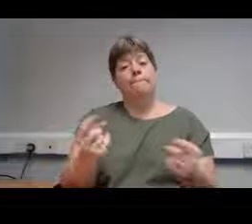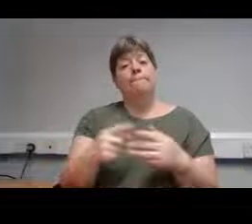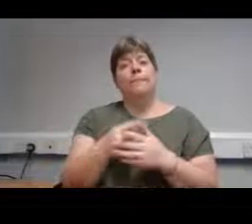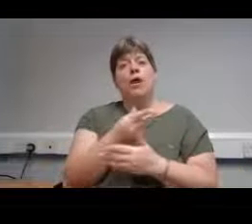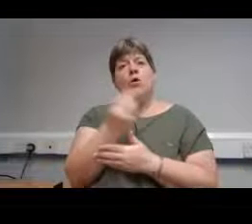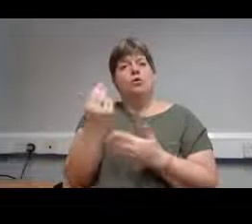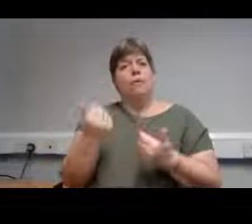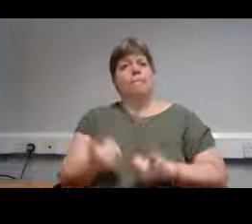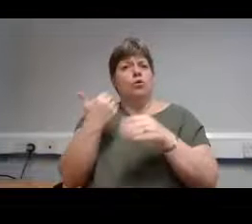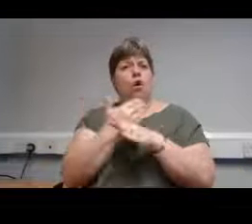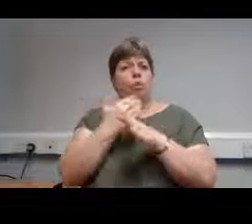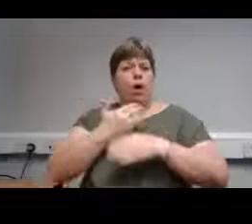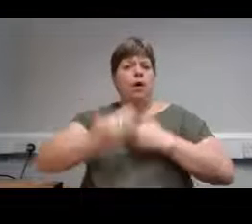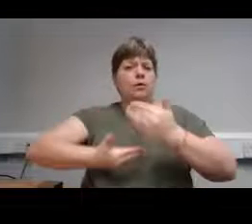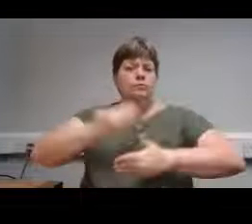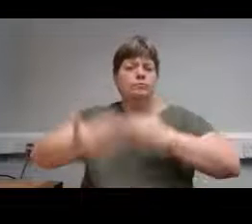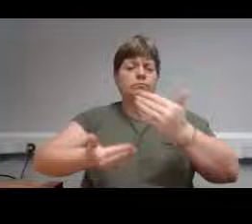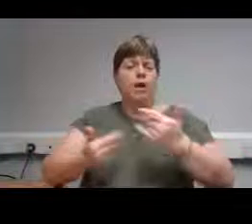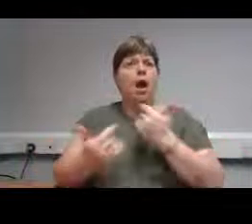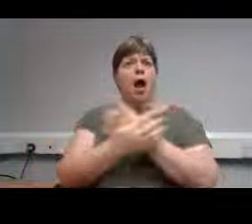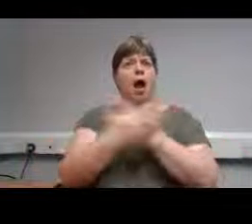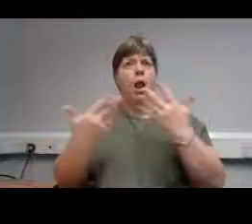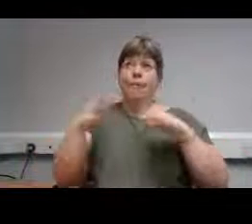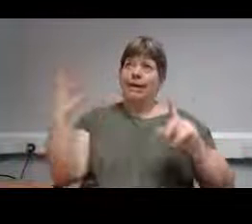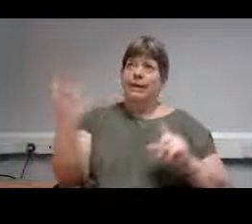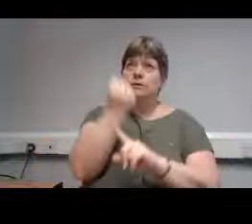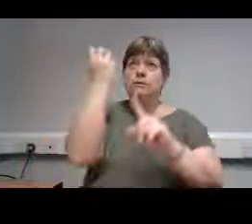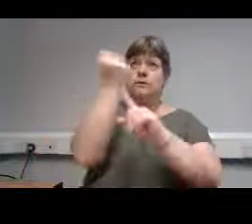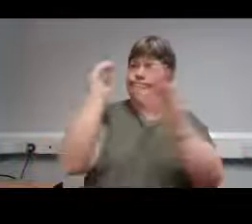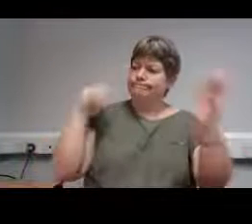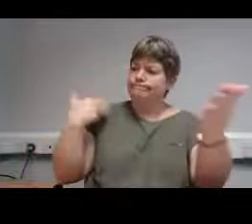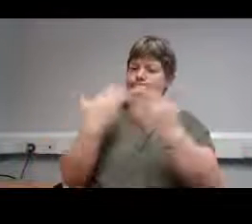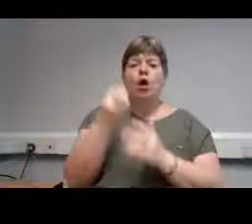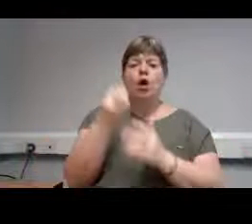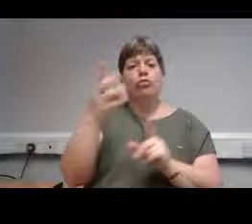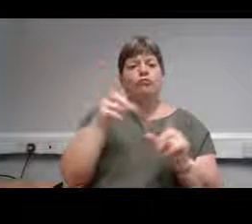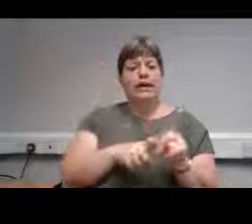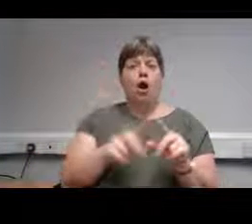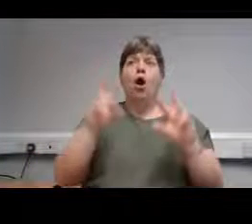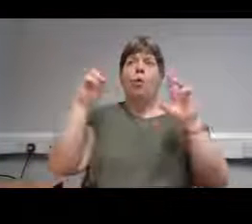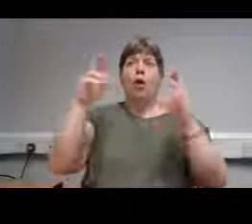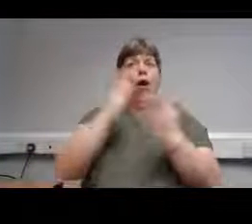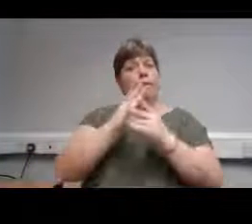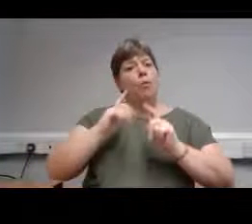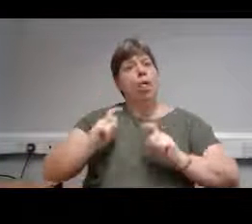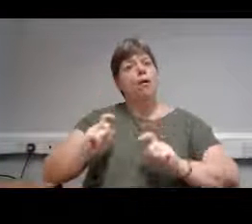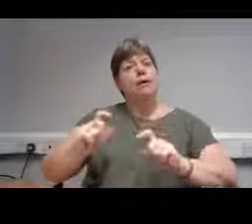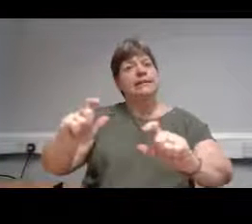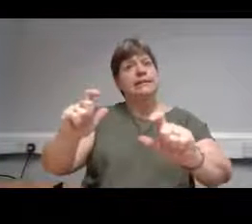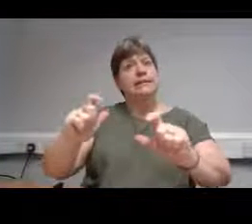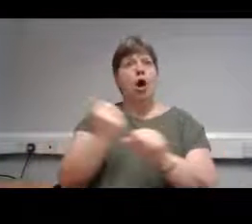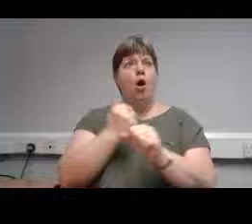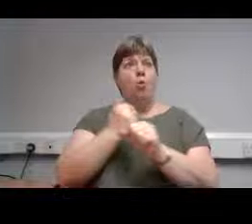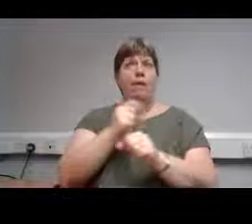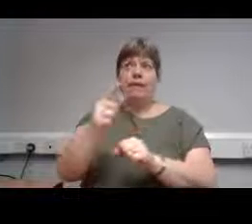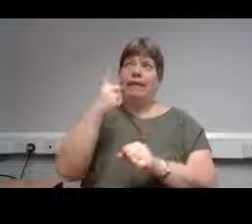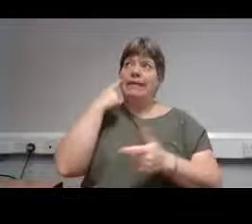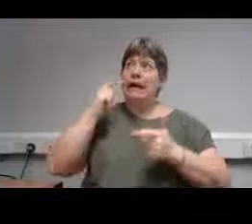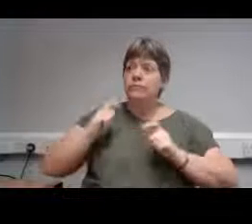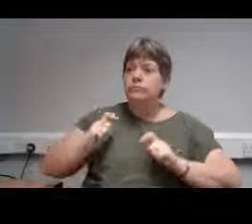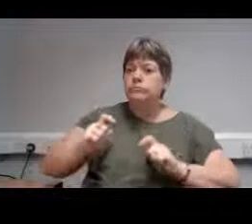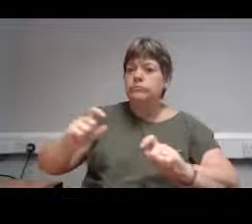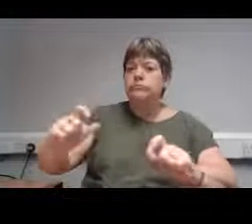really good work going on. There's a lot being achieved in this 3 years, and we hope that continues and we make this sustainable and